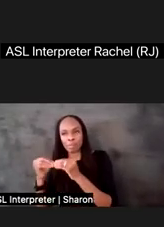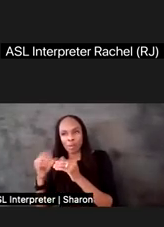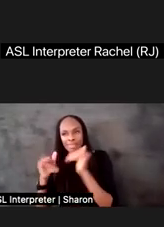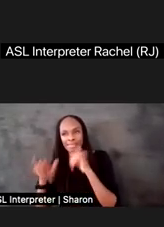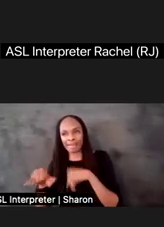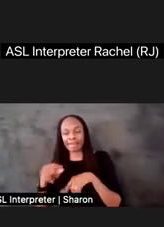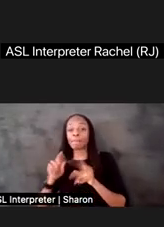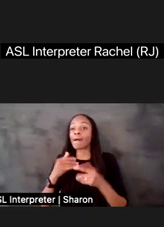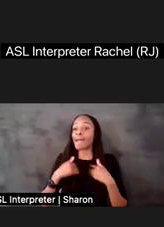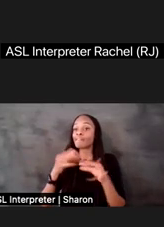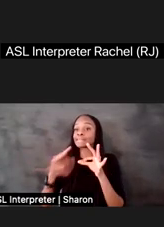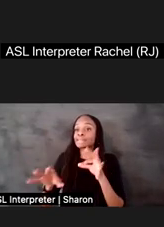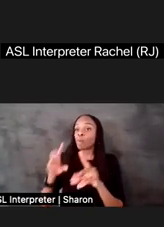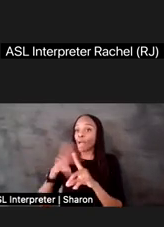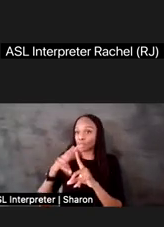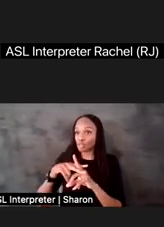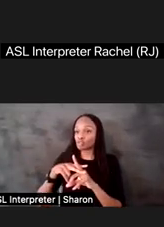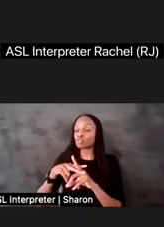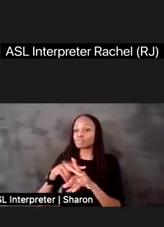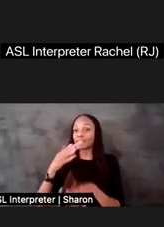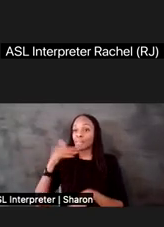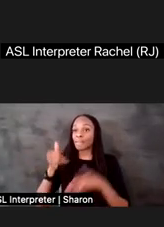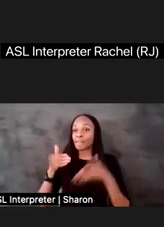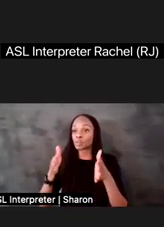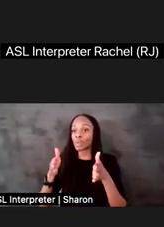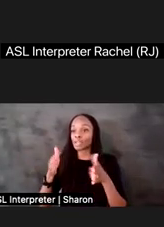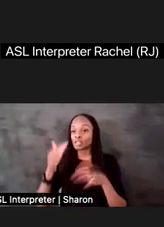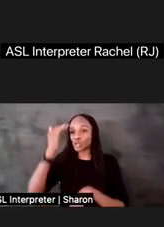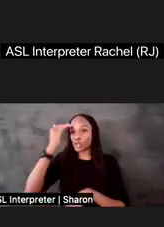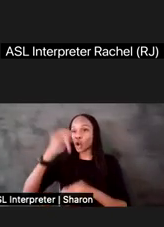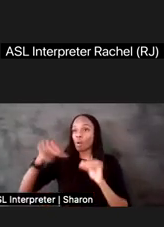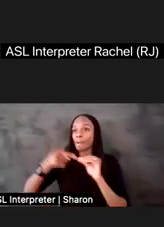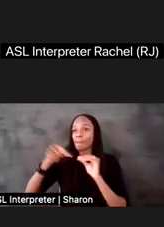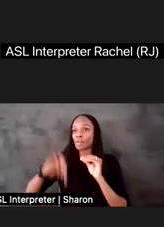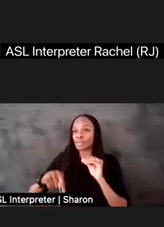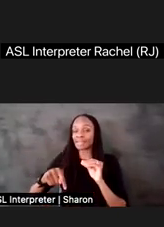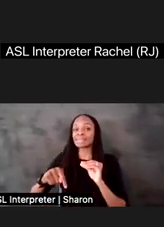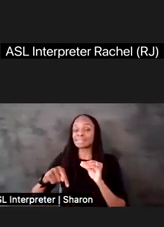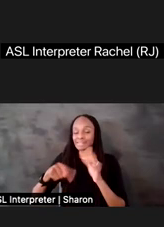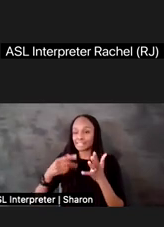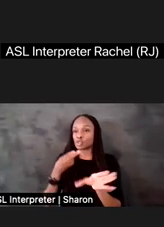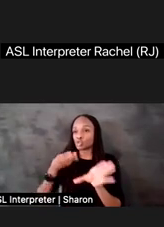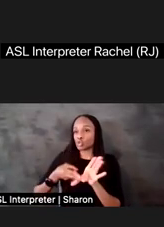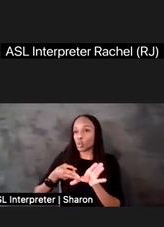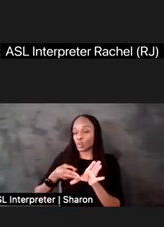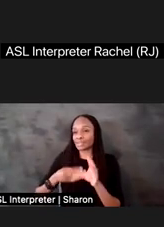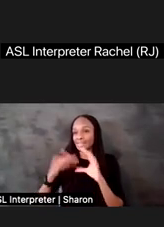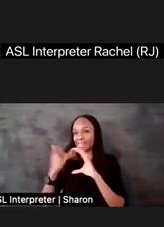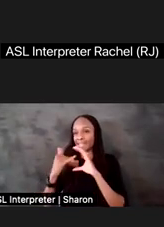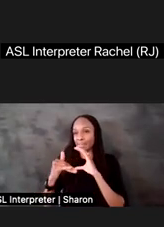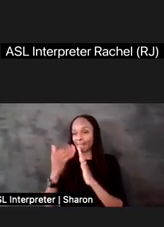very simple application and the best way to know about this is to get on the email list, so be joining